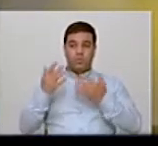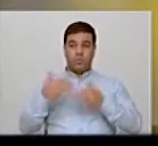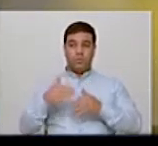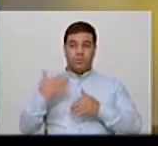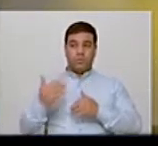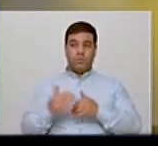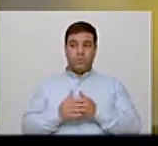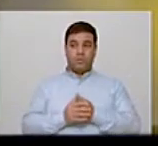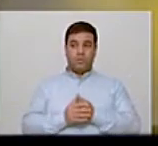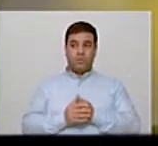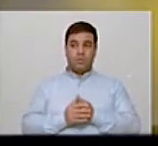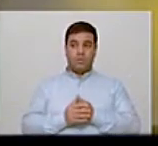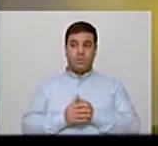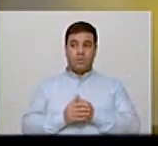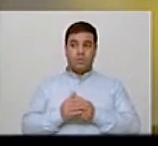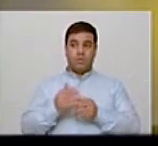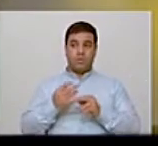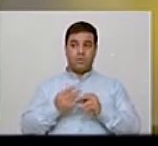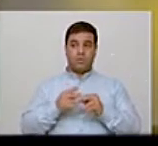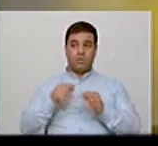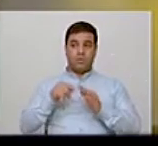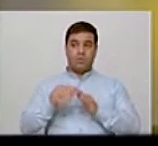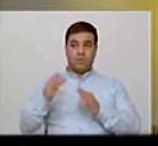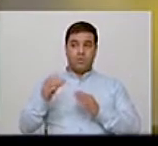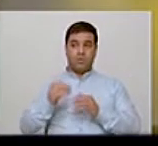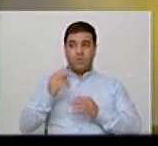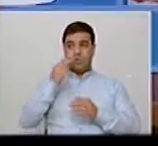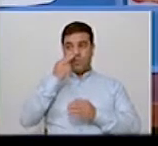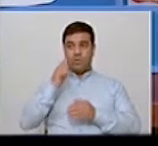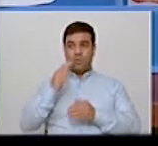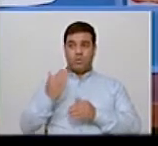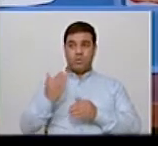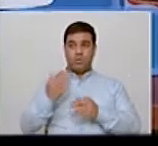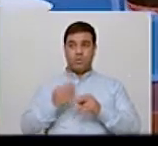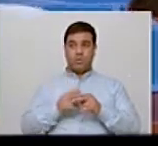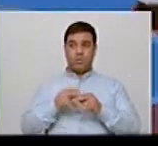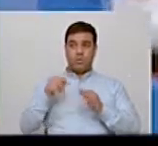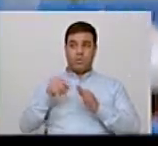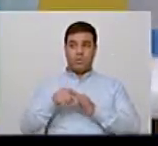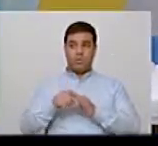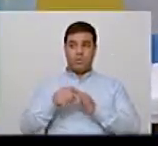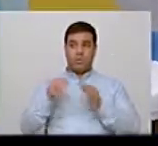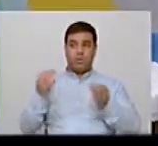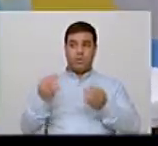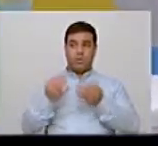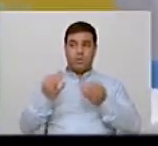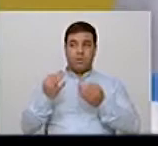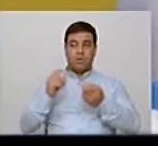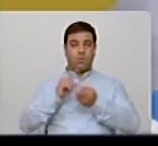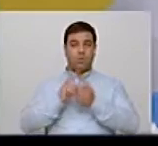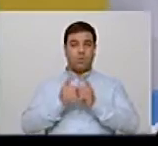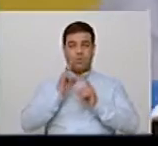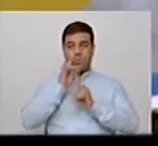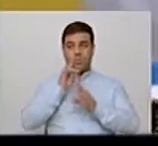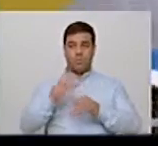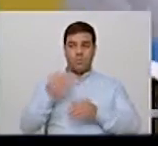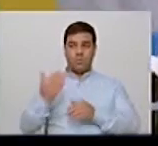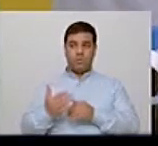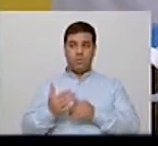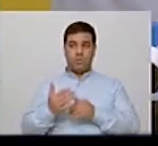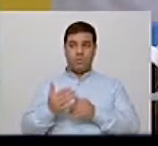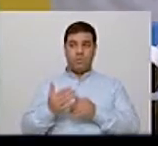keyin rangsiz bargimizni olib ko'rsak, barkda hech qanday o'zgarish sodir